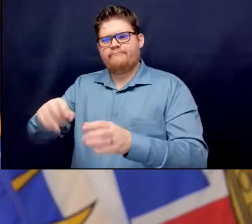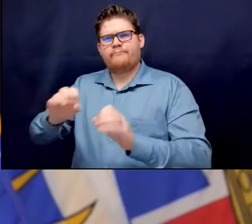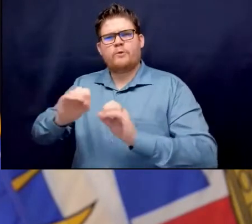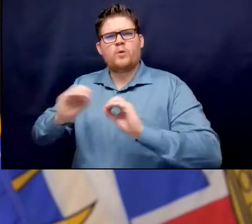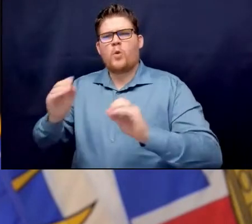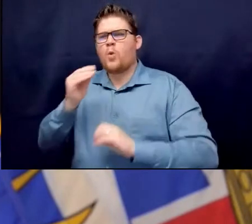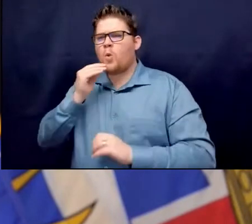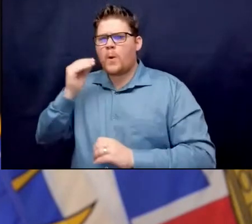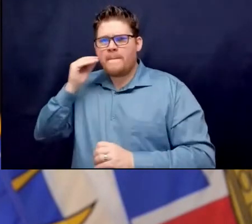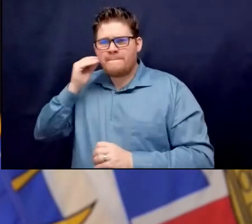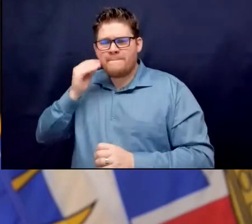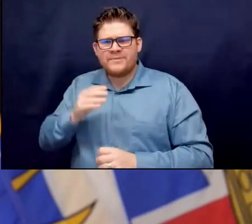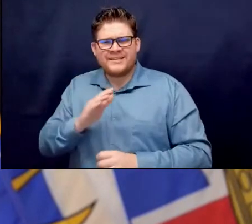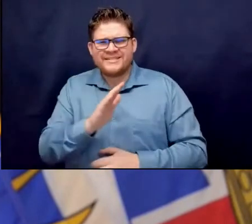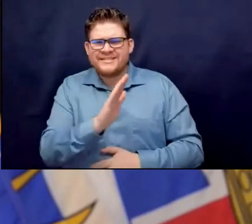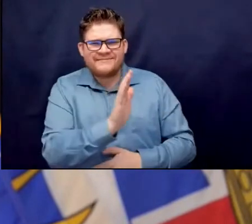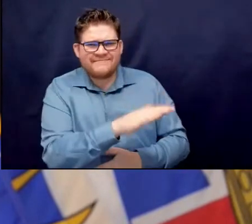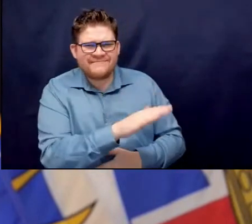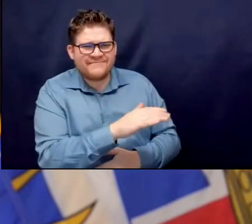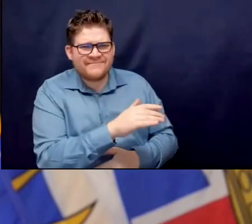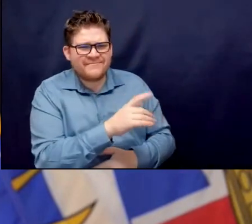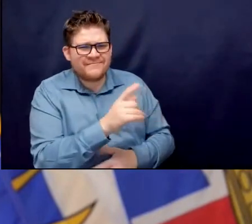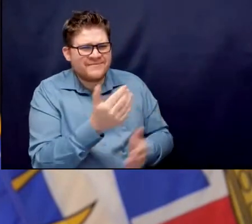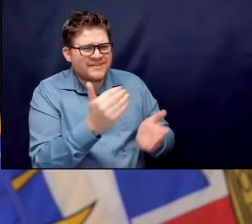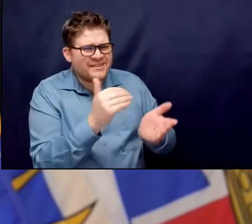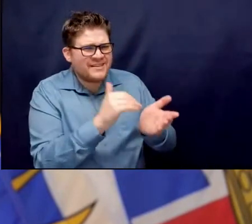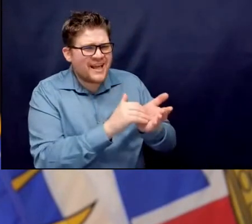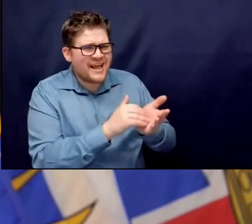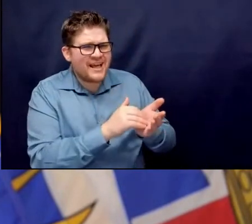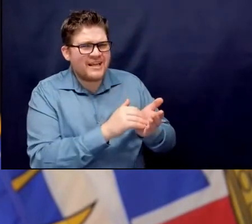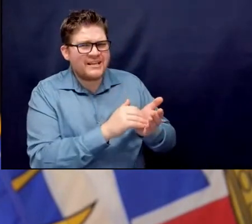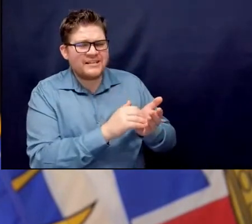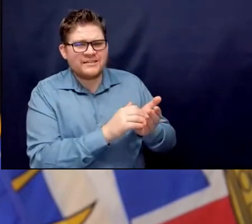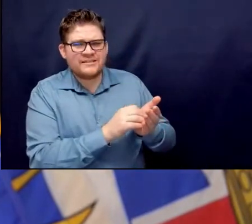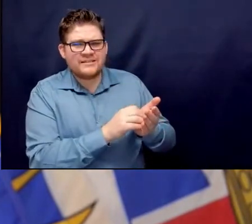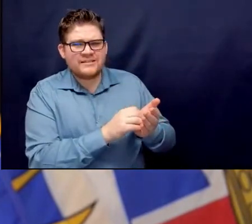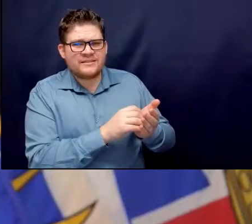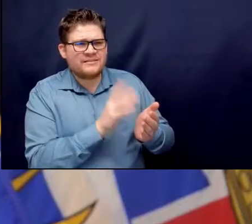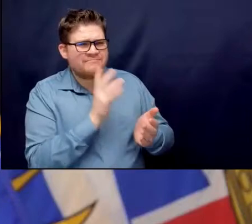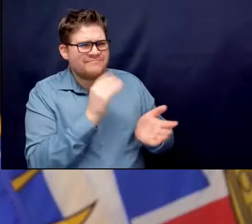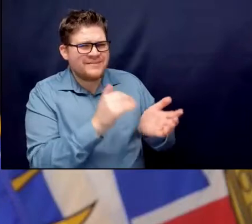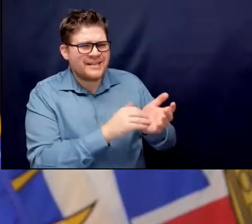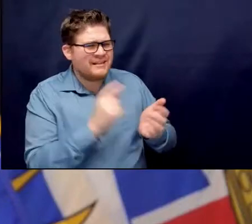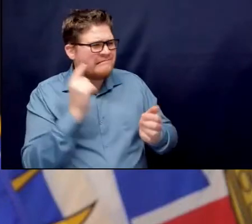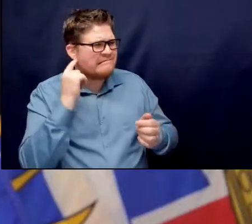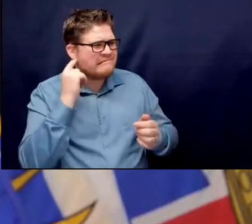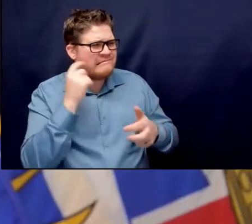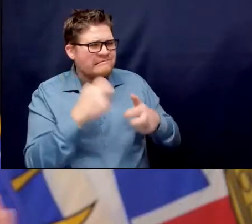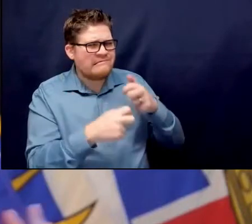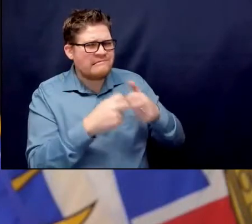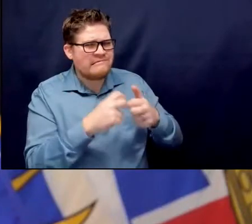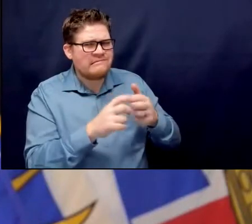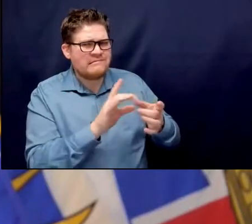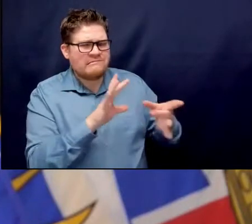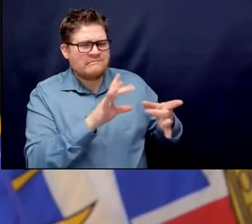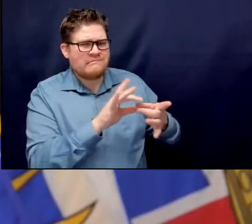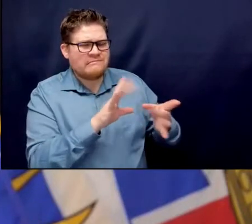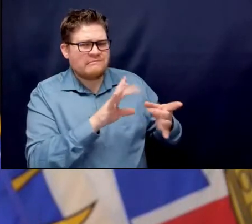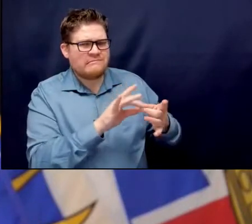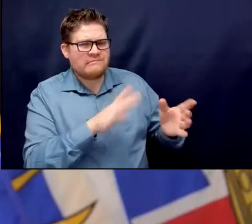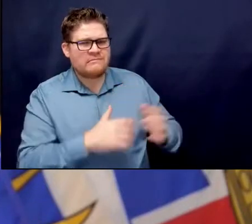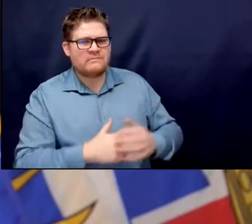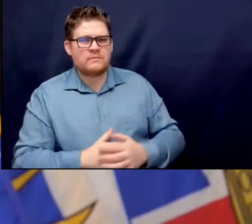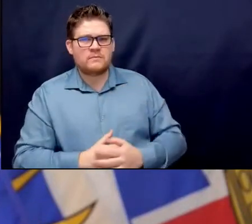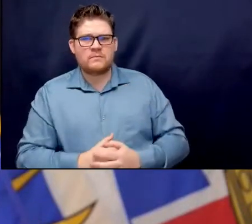risk of acquired. I'm sorry, can you maybe try and speak closer to the mic? You keep breaking up and